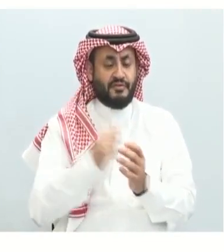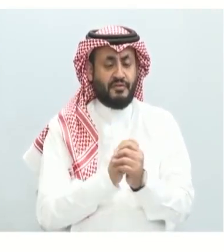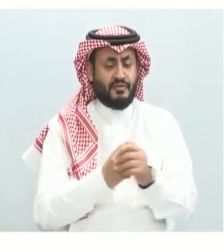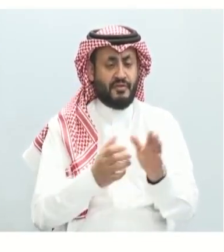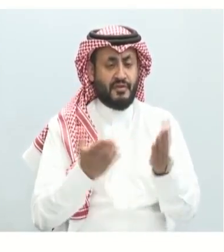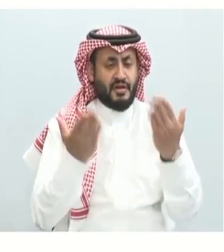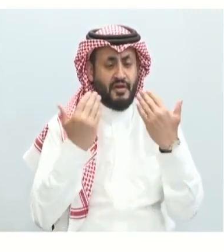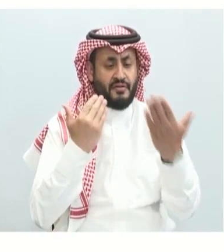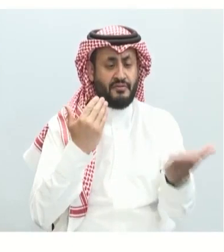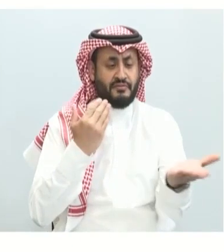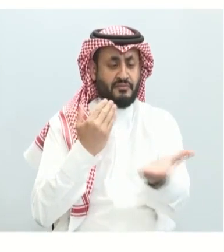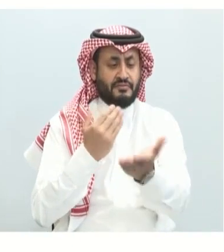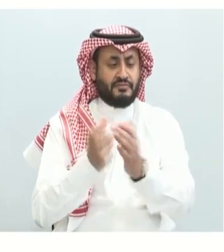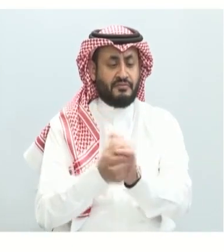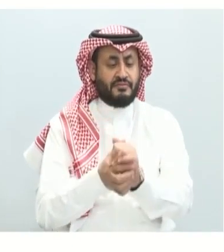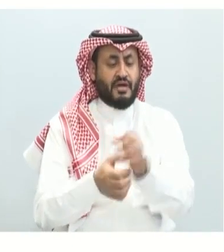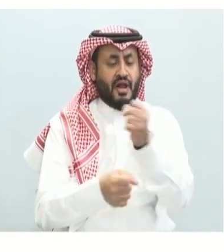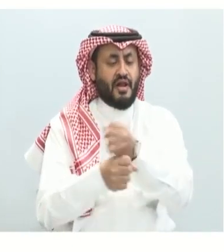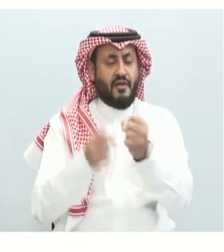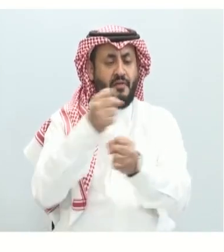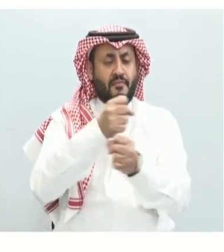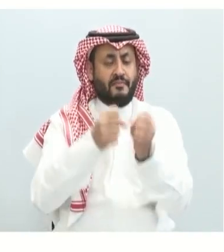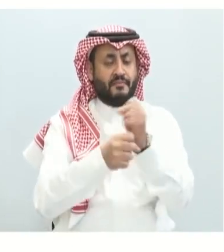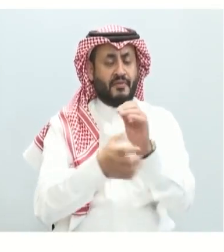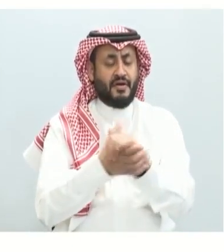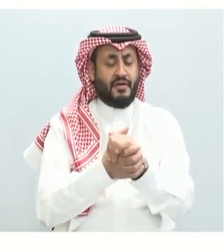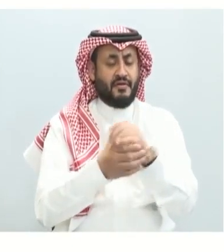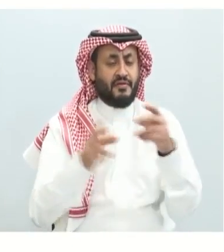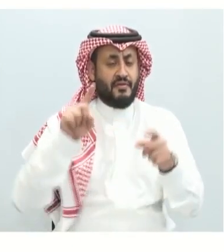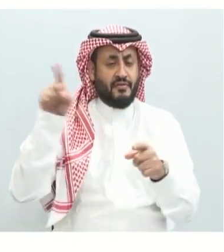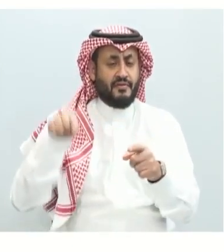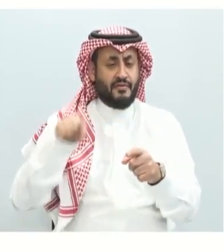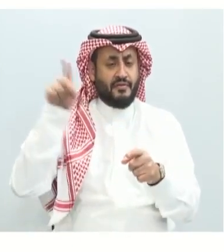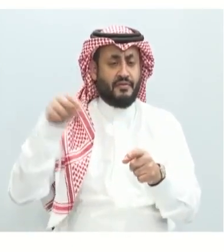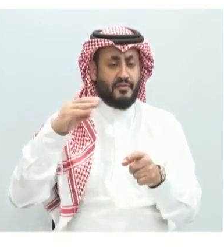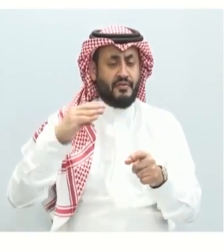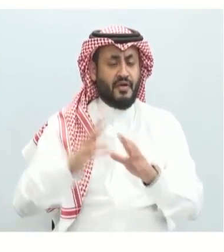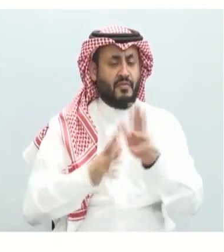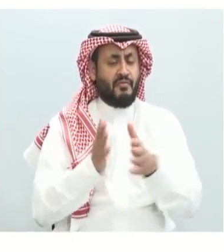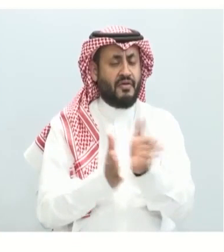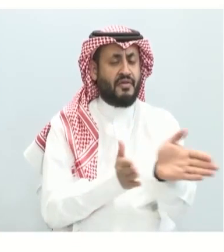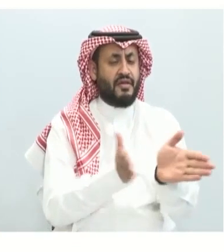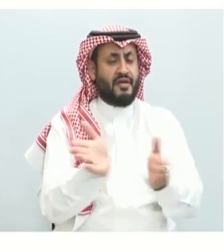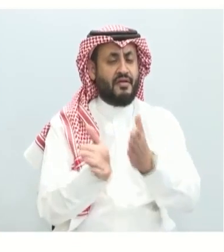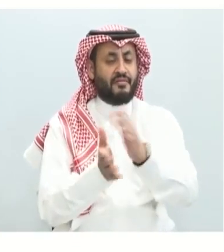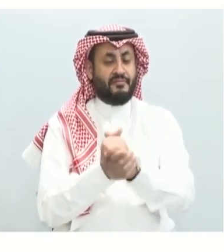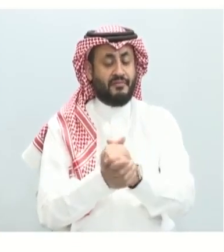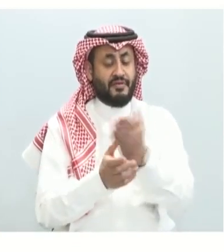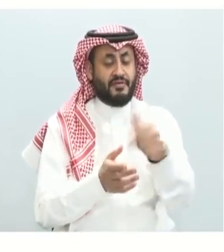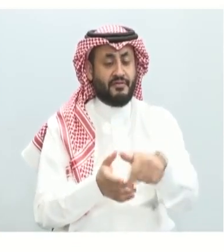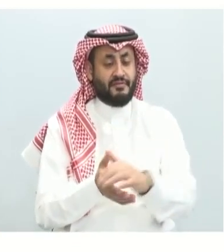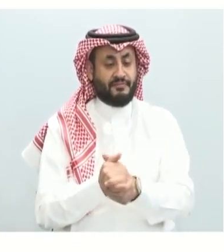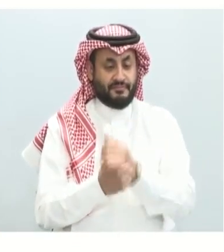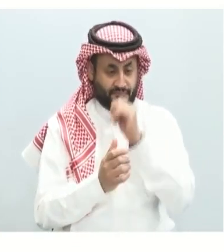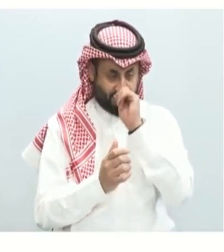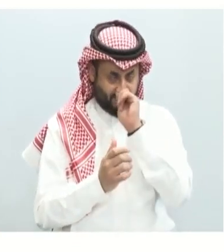goal was to build up questions and answers about directions. So in this lesson, we